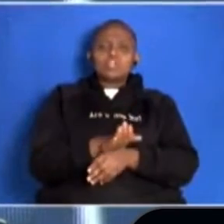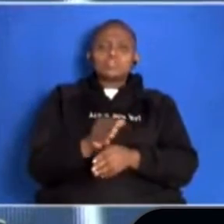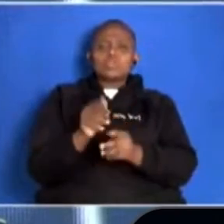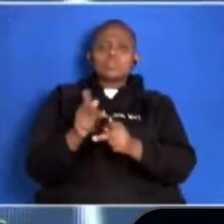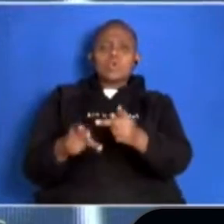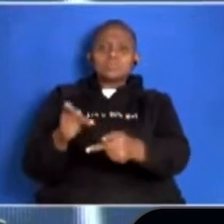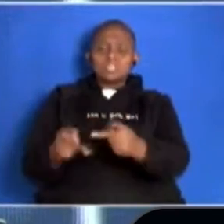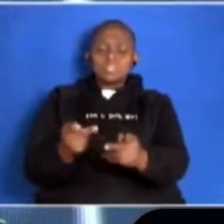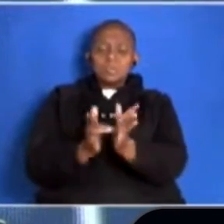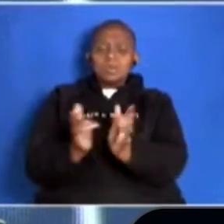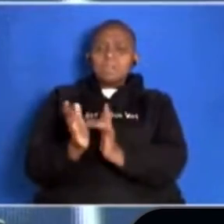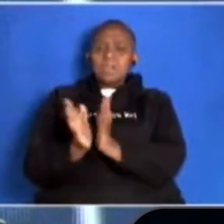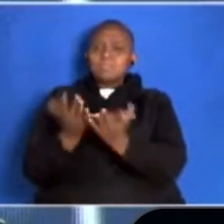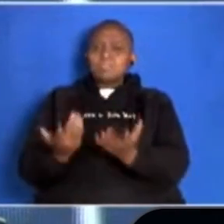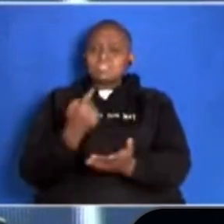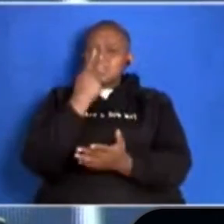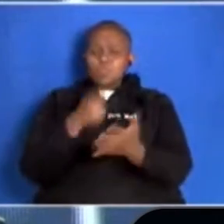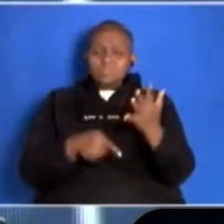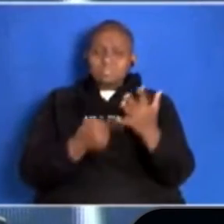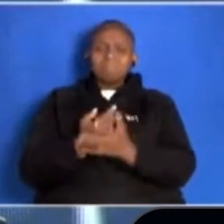process. The Bible says he sent them a prophet